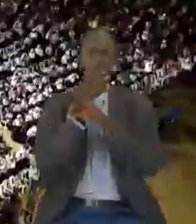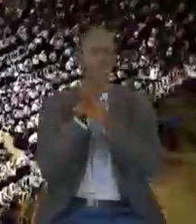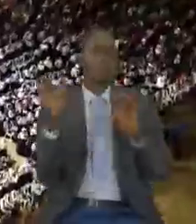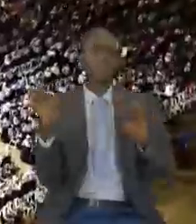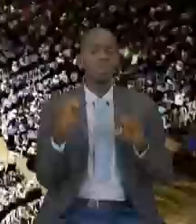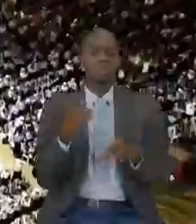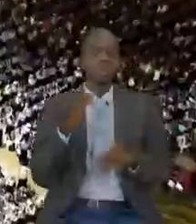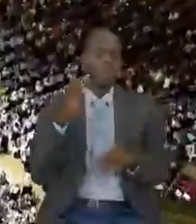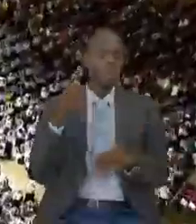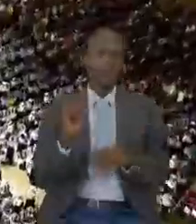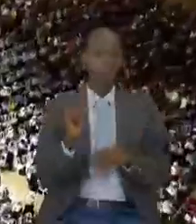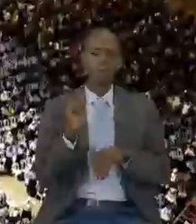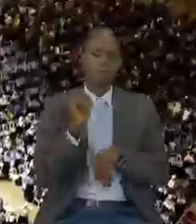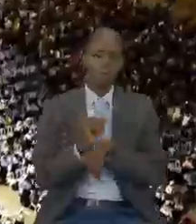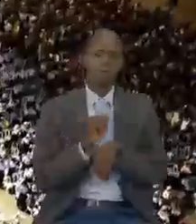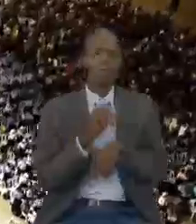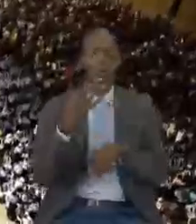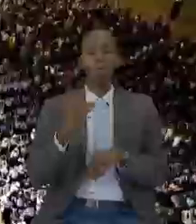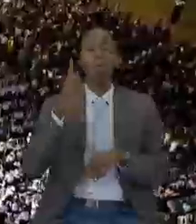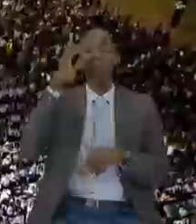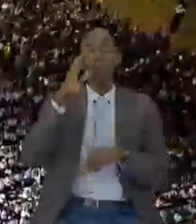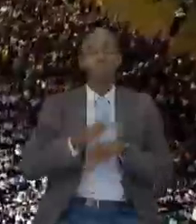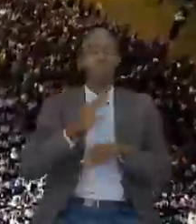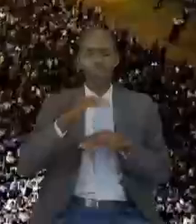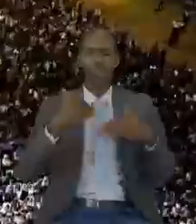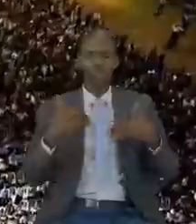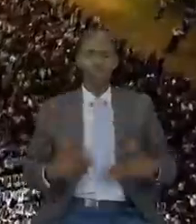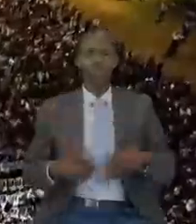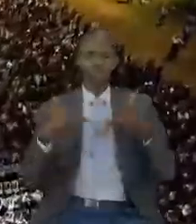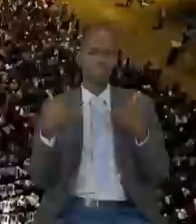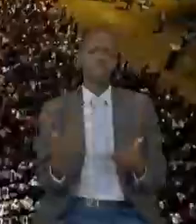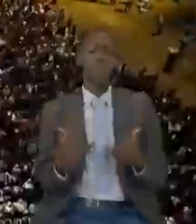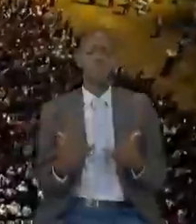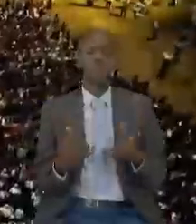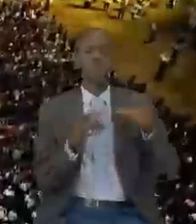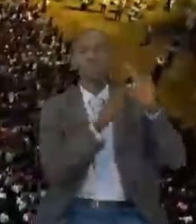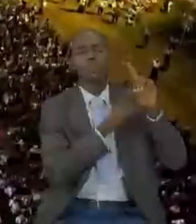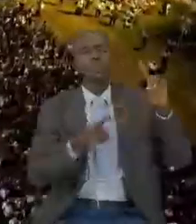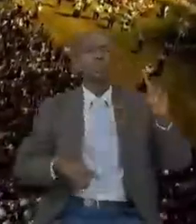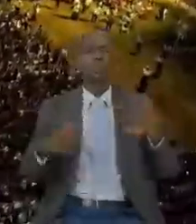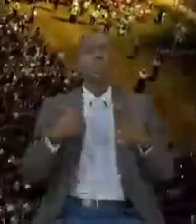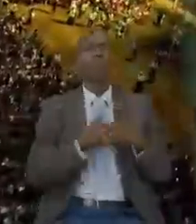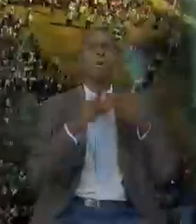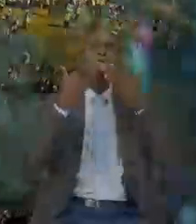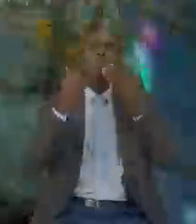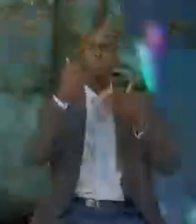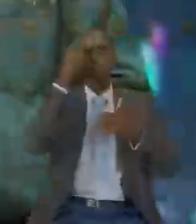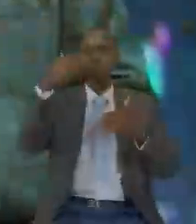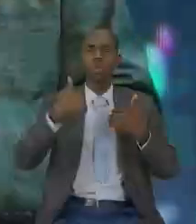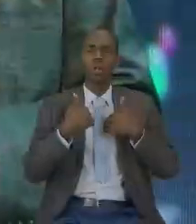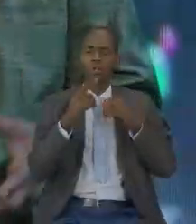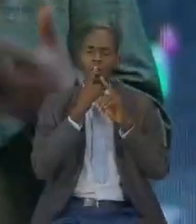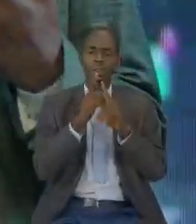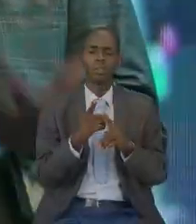The operation of the Almighty God upon your body right there now. Lord, we thank you because we know you have